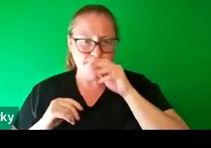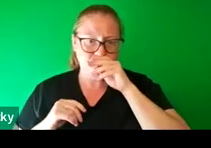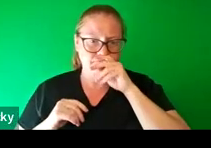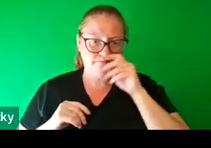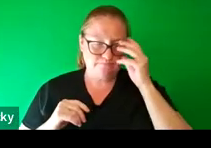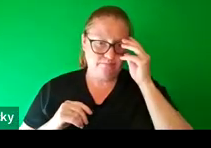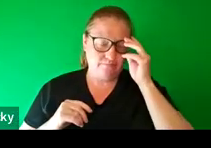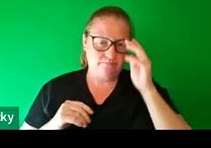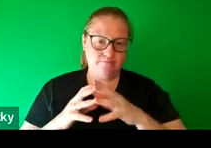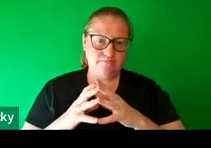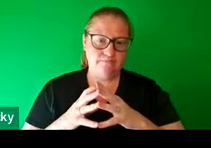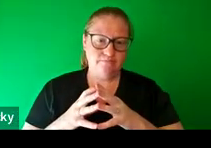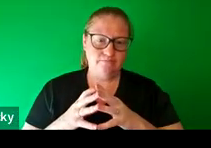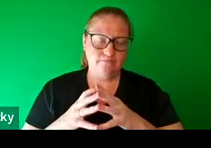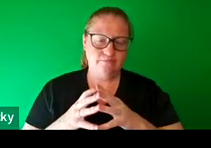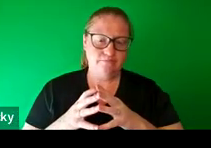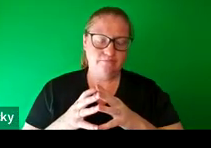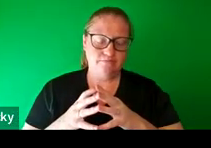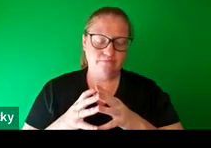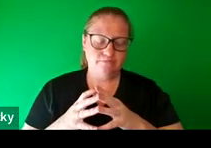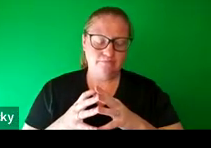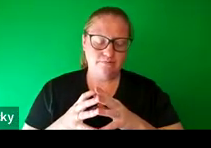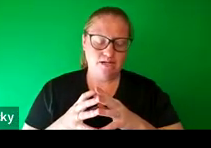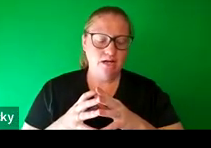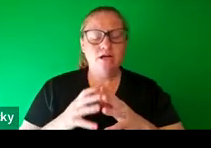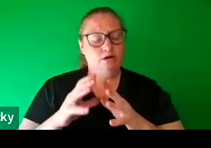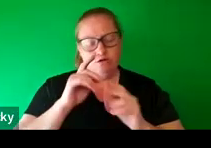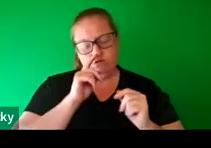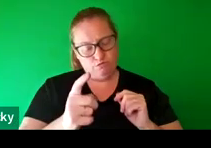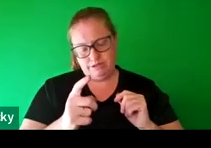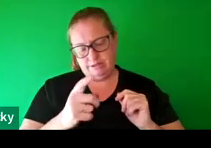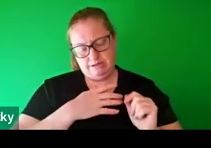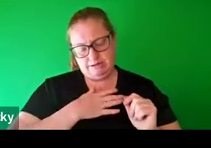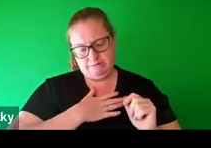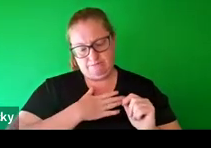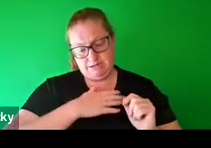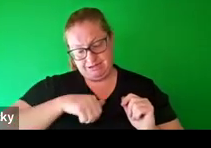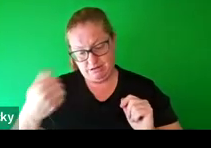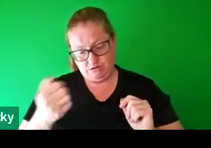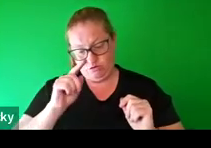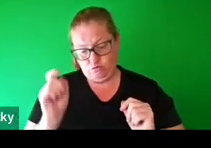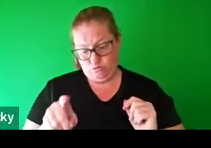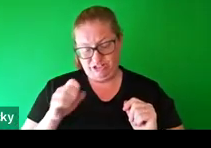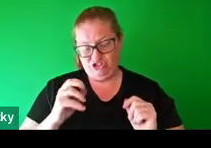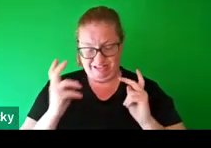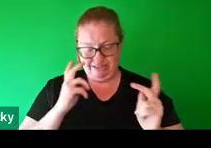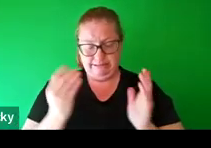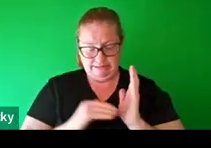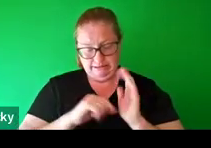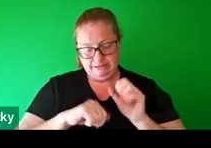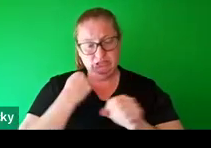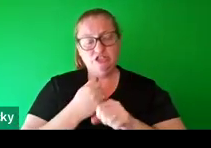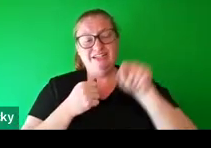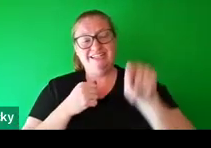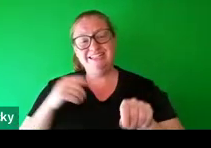I think really my one of my other questions, though, that we're seeing this year is where in the